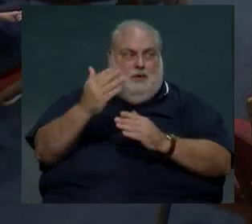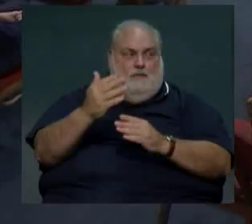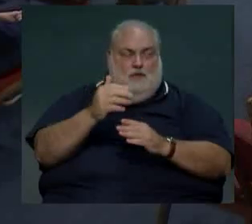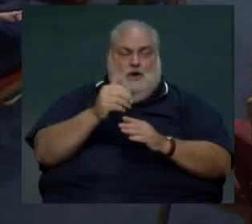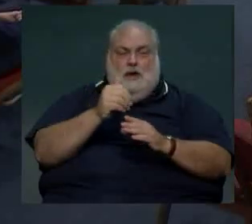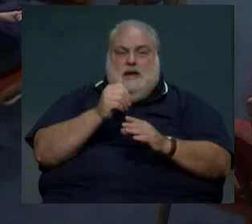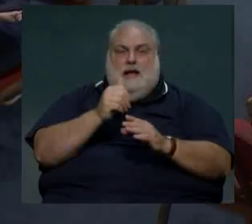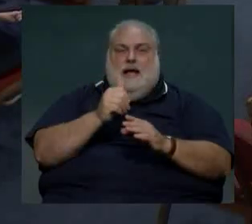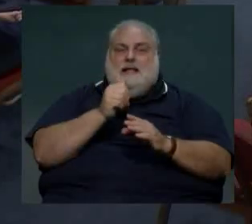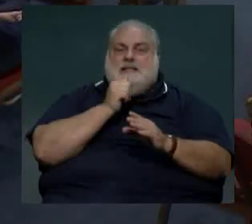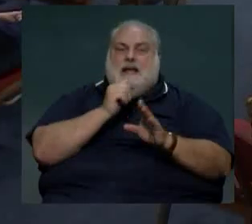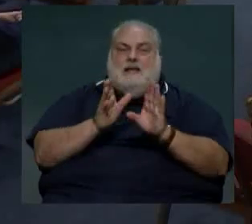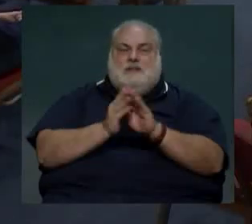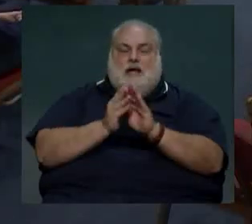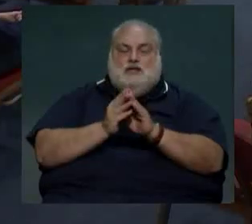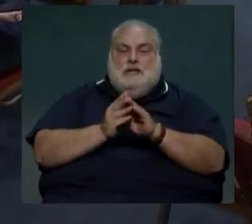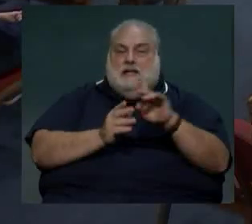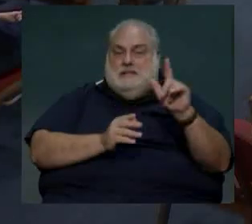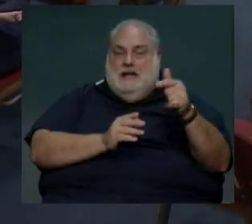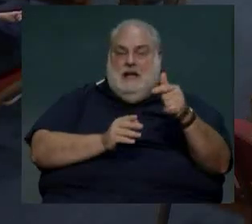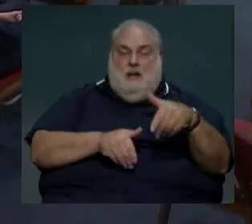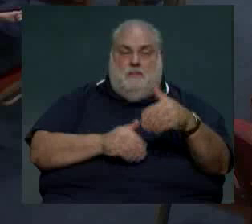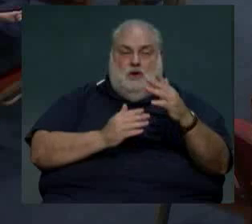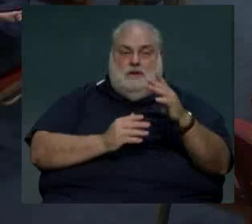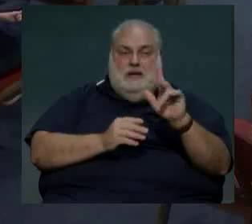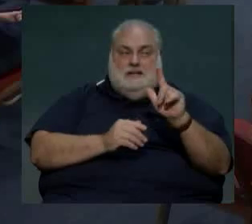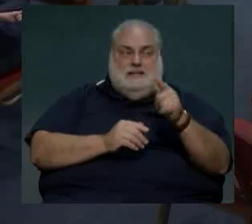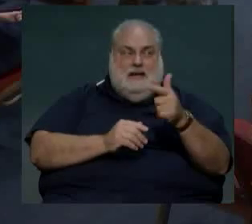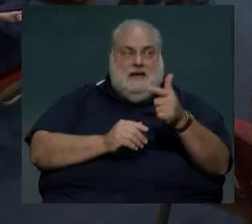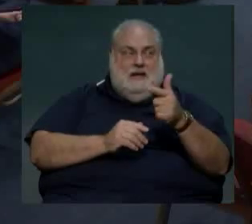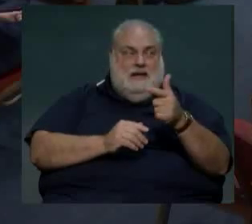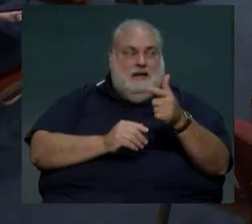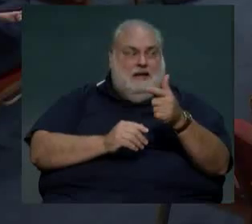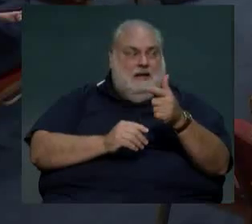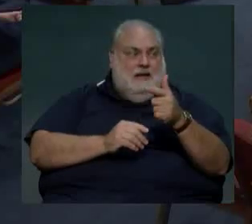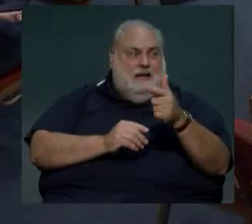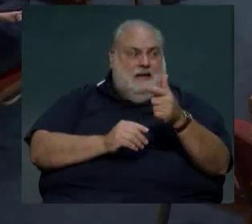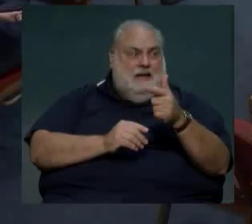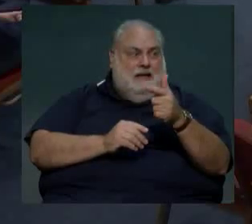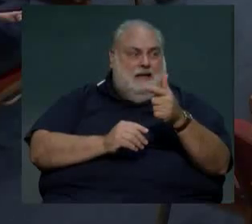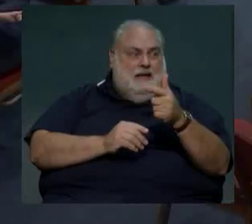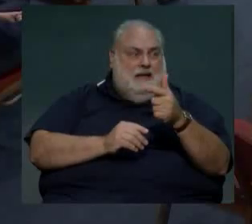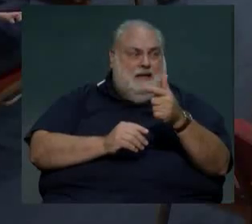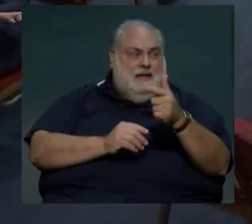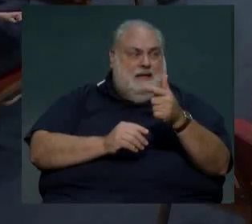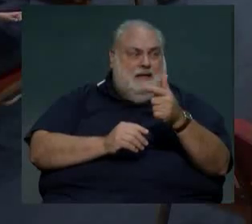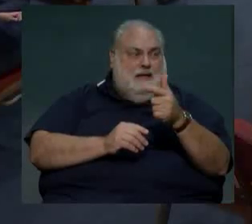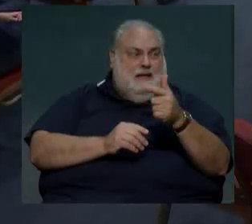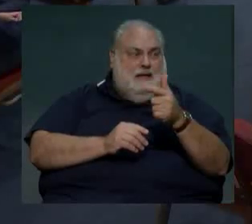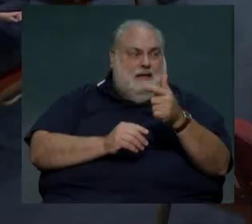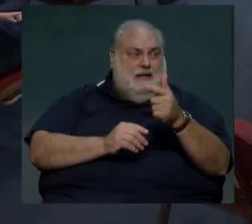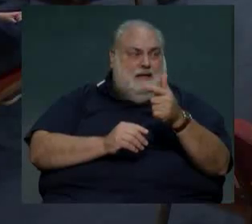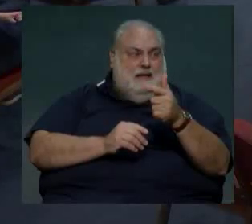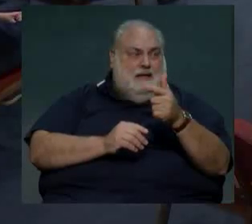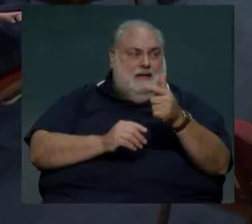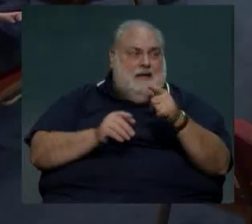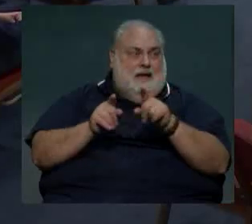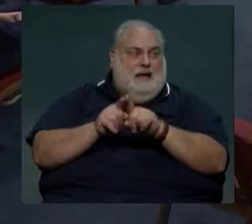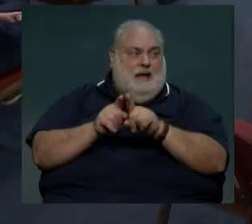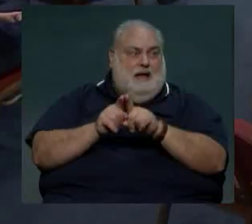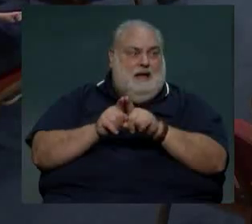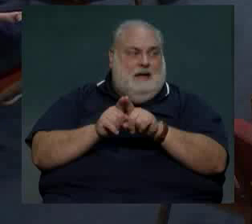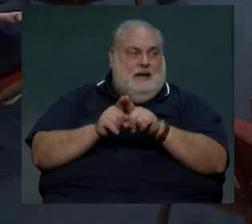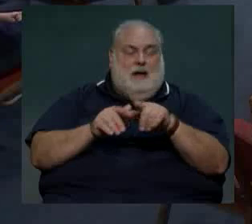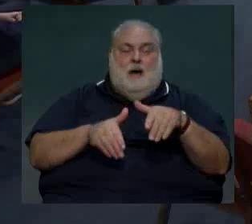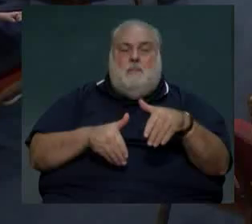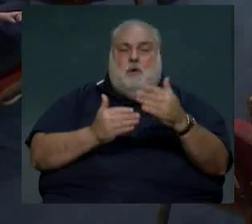Second. There's a motion and a second. Excuse me? And so the personnel matters outlined here. There's